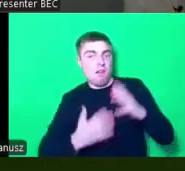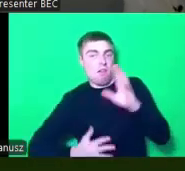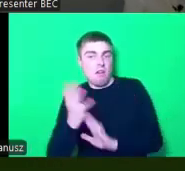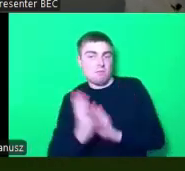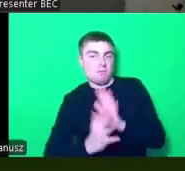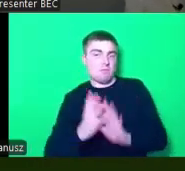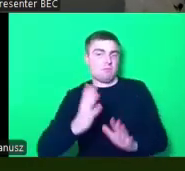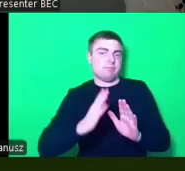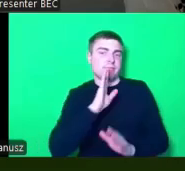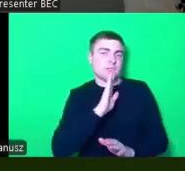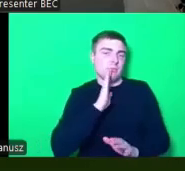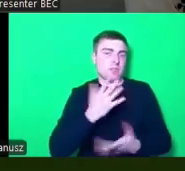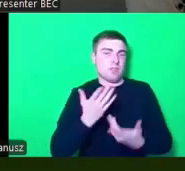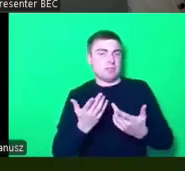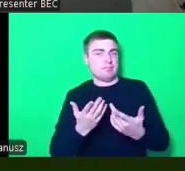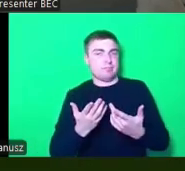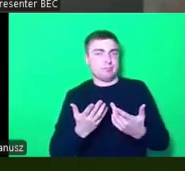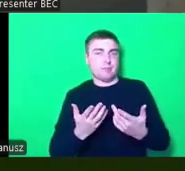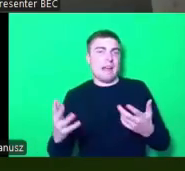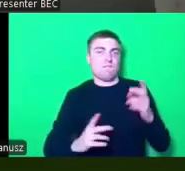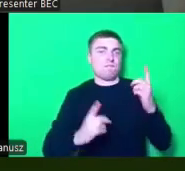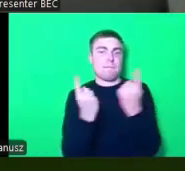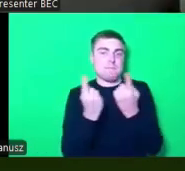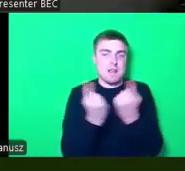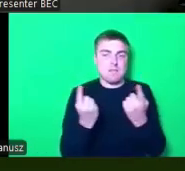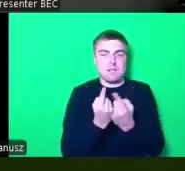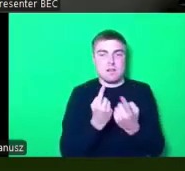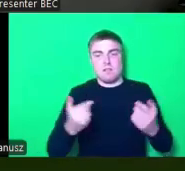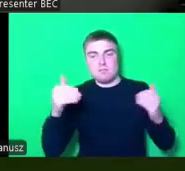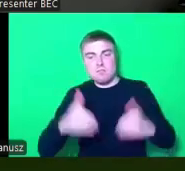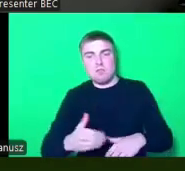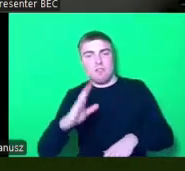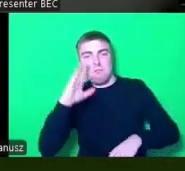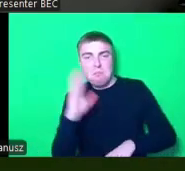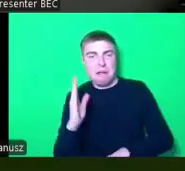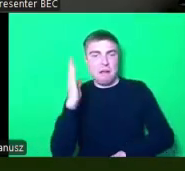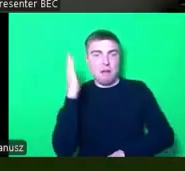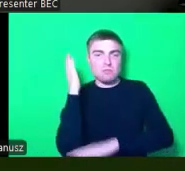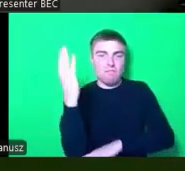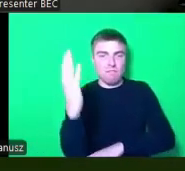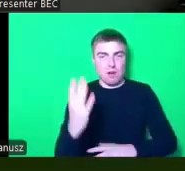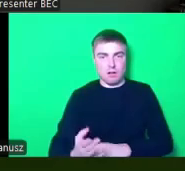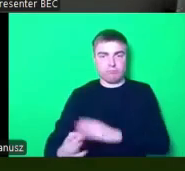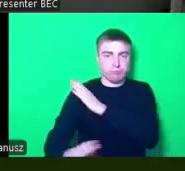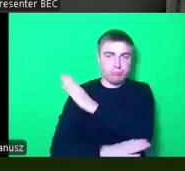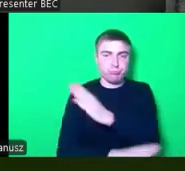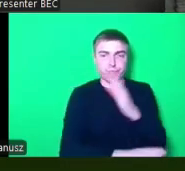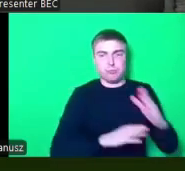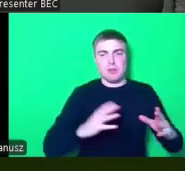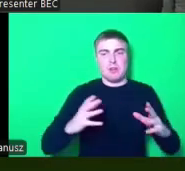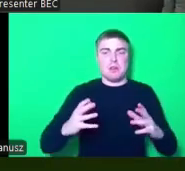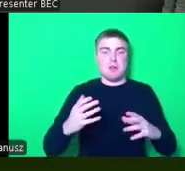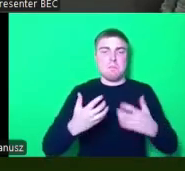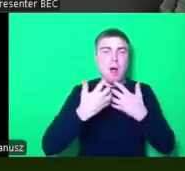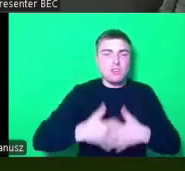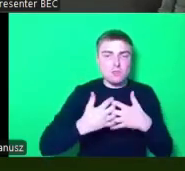foresters to keep the monocultures, to keep the spruce, because they say this is the only thing we like, or that our machines can saw, or that our